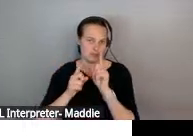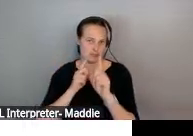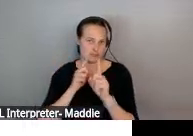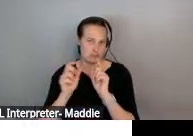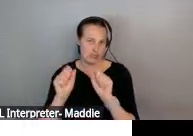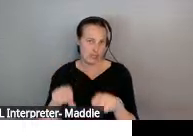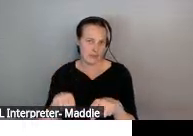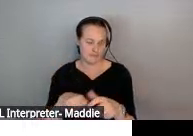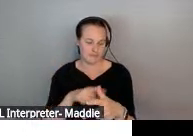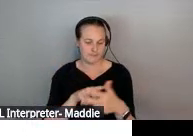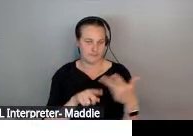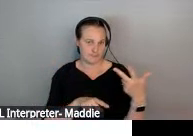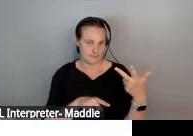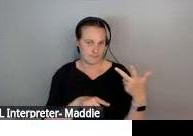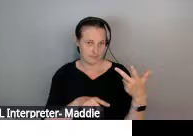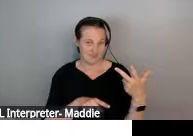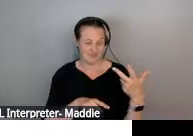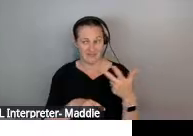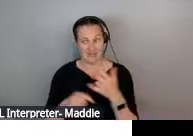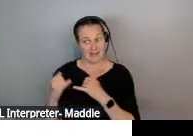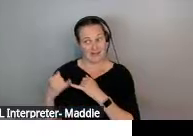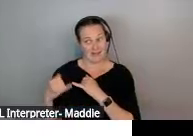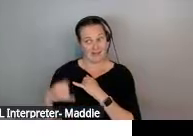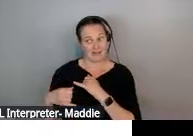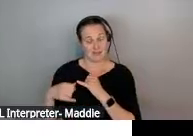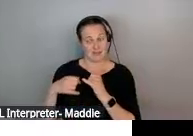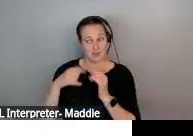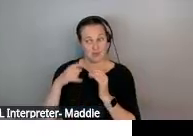Lastly, I'll mention our research page, which